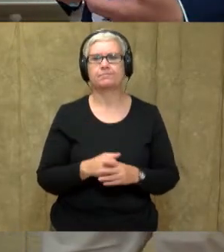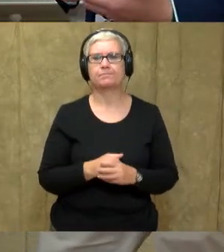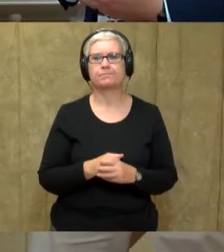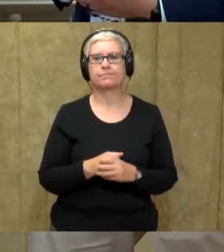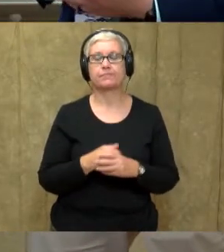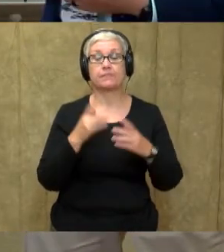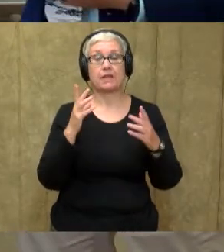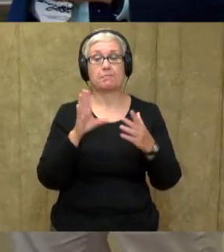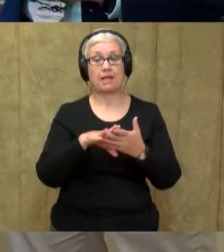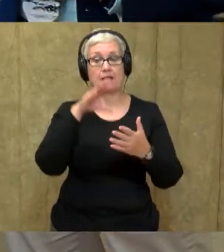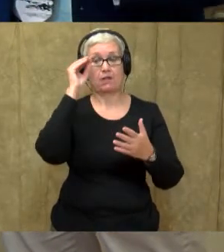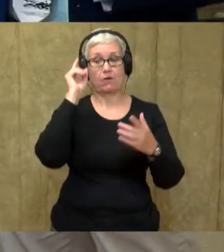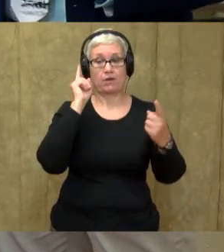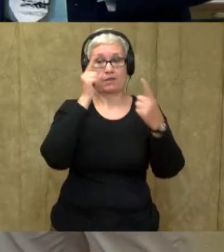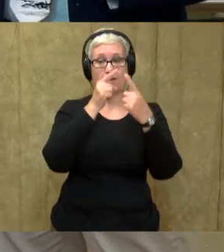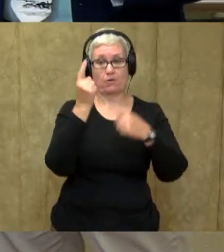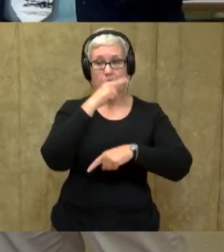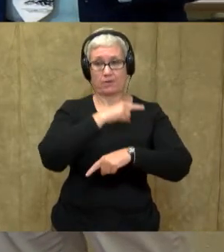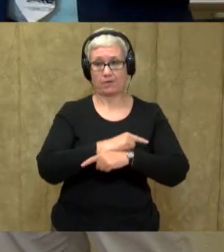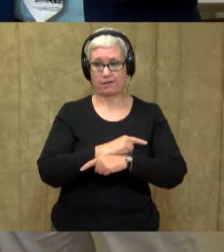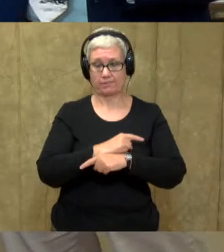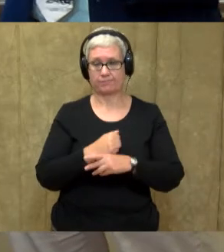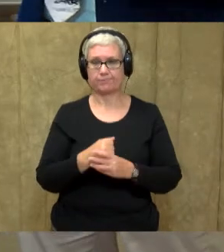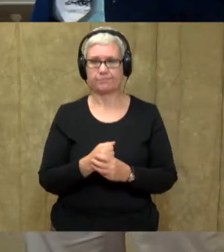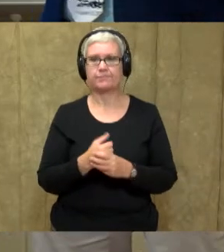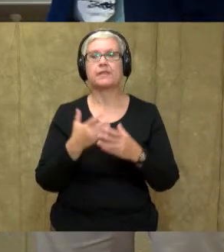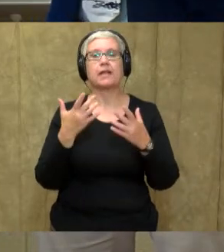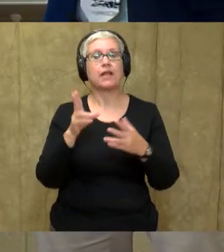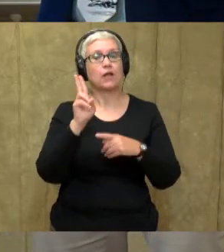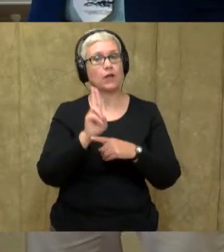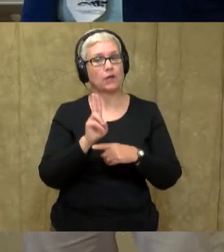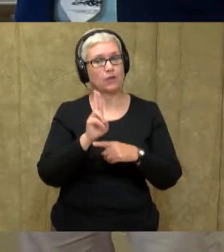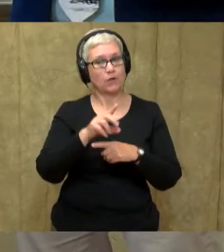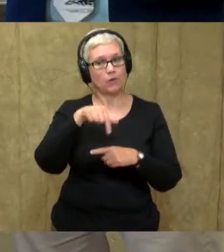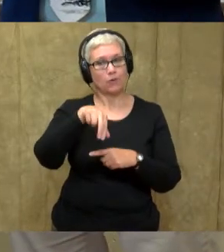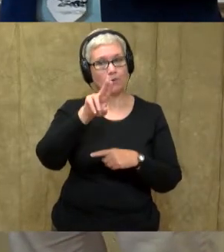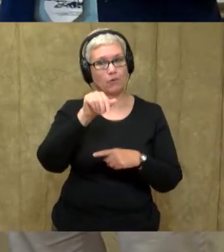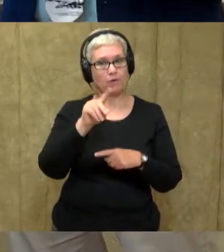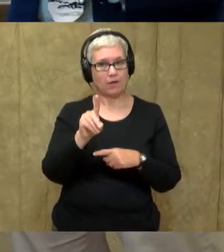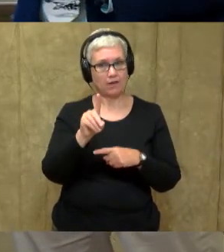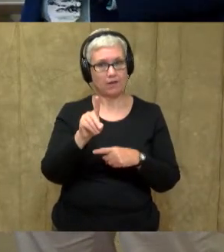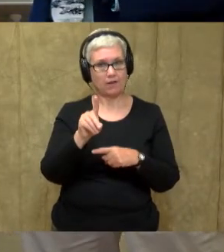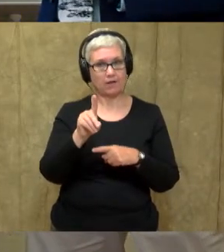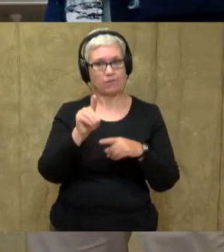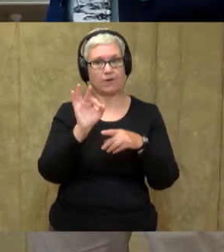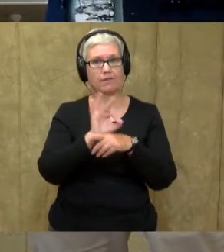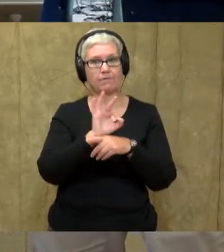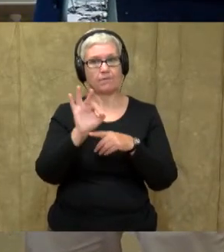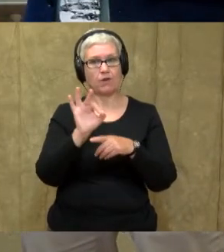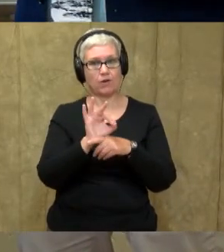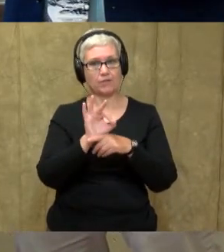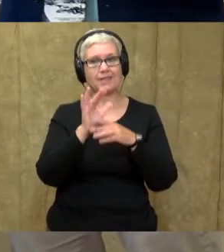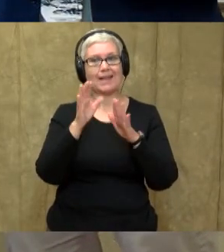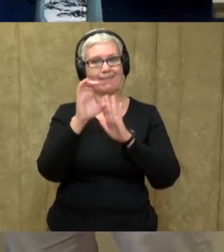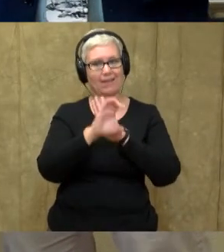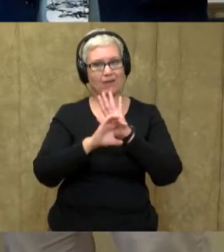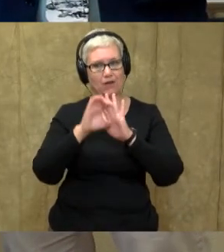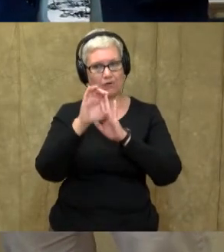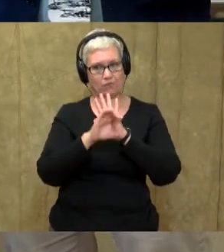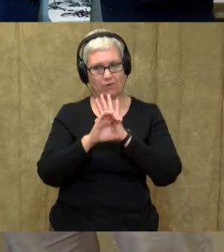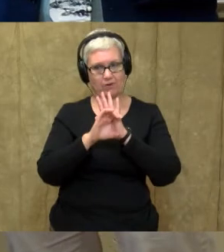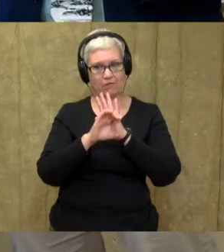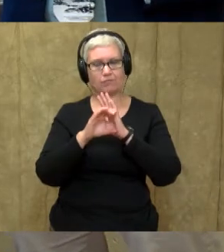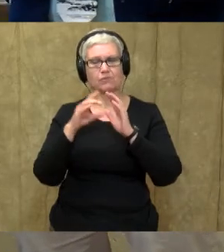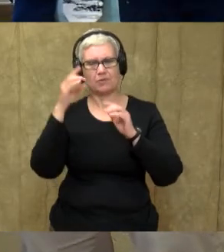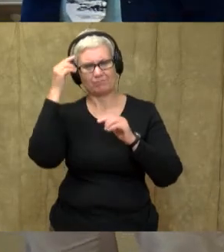learning goal today is for you to be able to kind of use quadratic functions and their key characteristics to make sense of quadratic